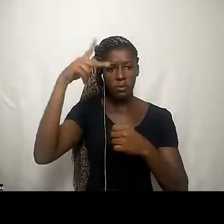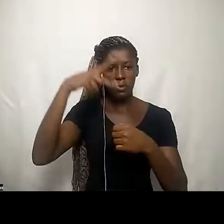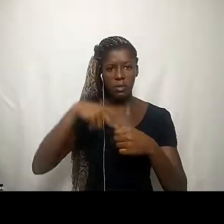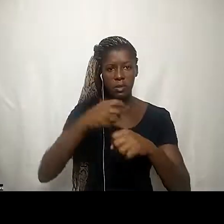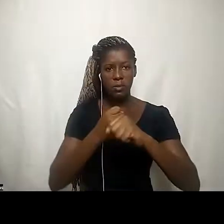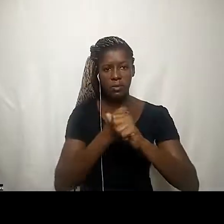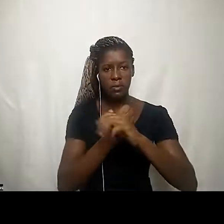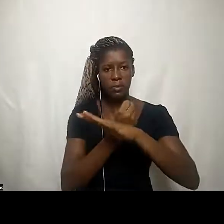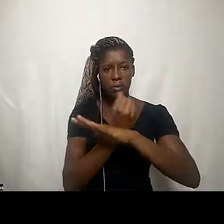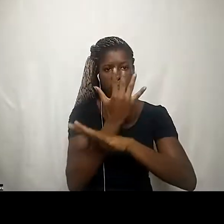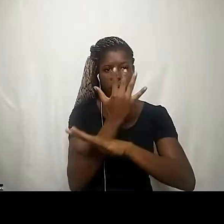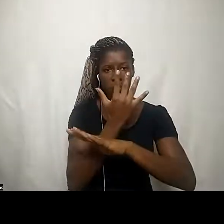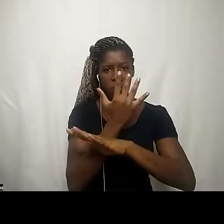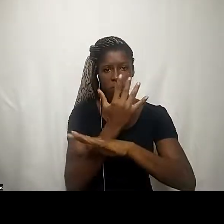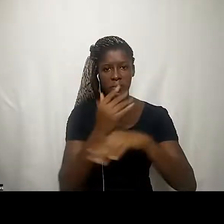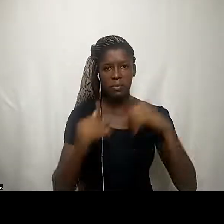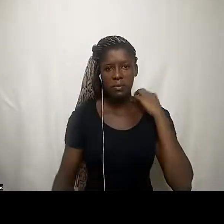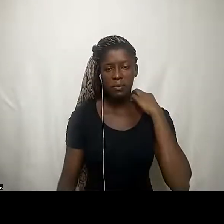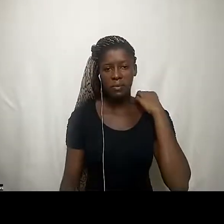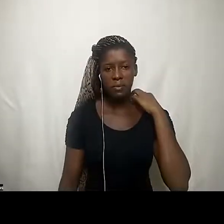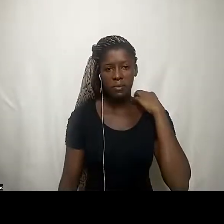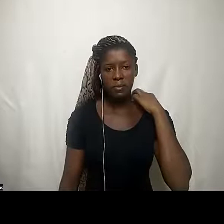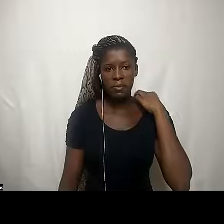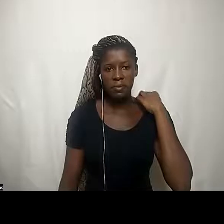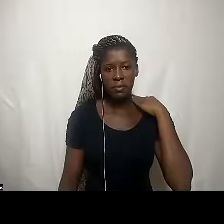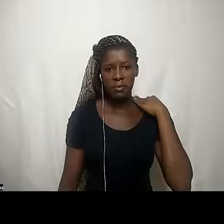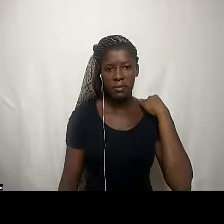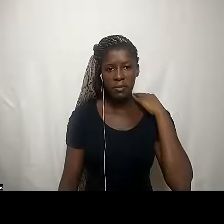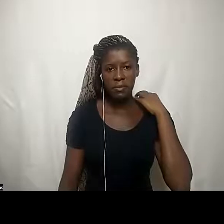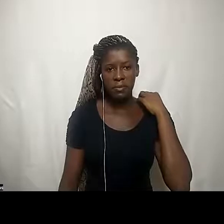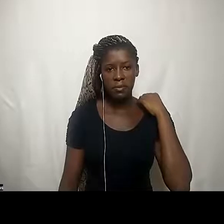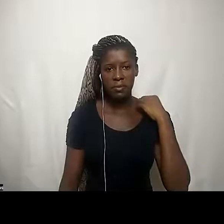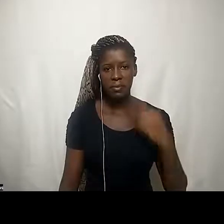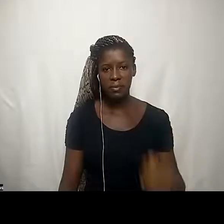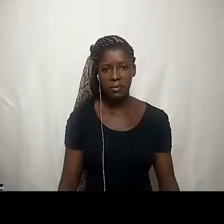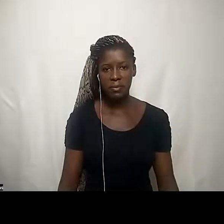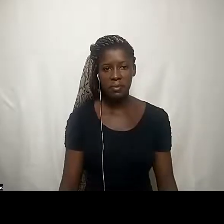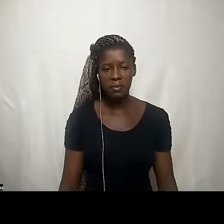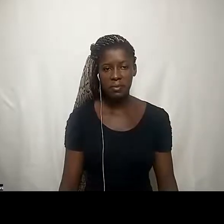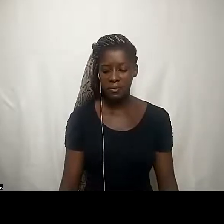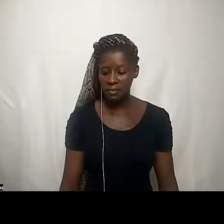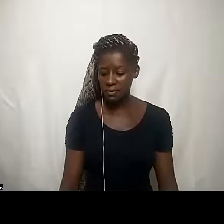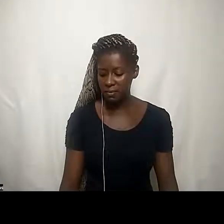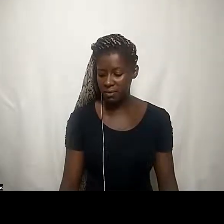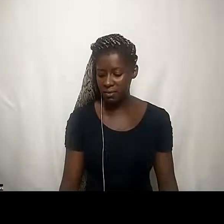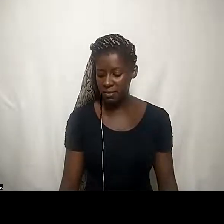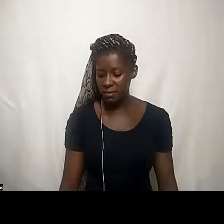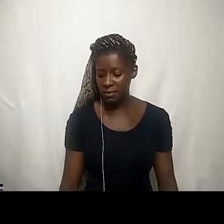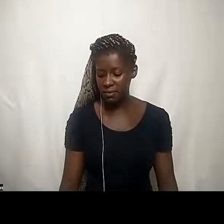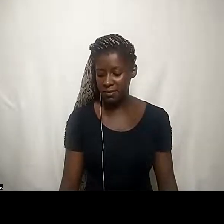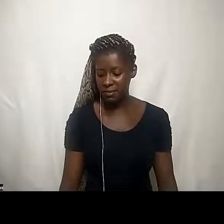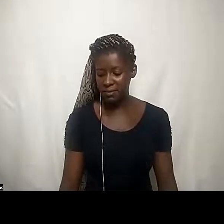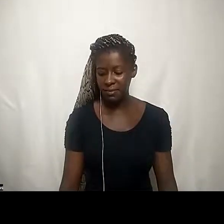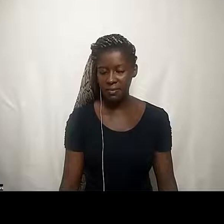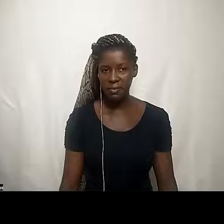director of the project. There is some microphone open, apart from mine.